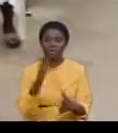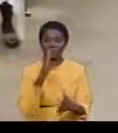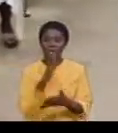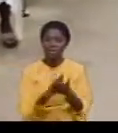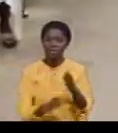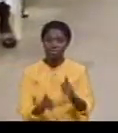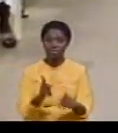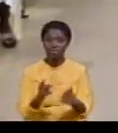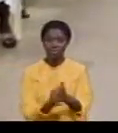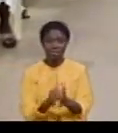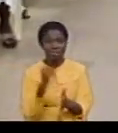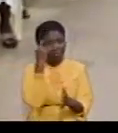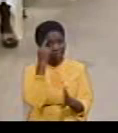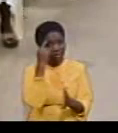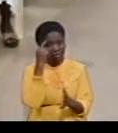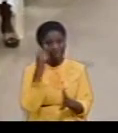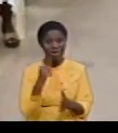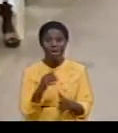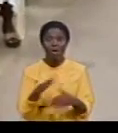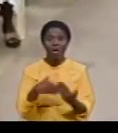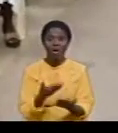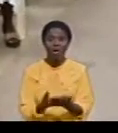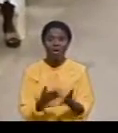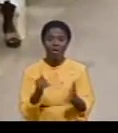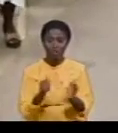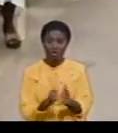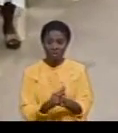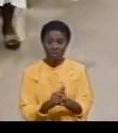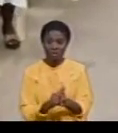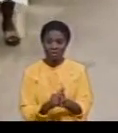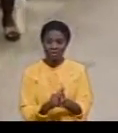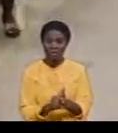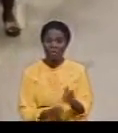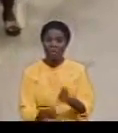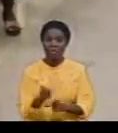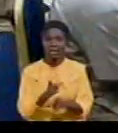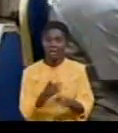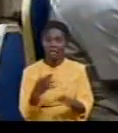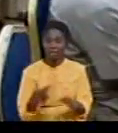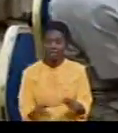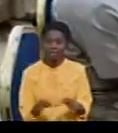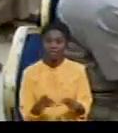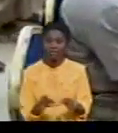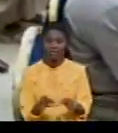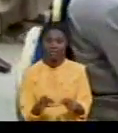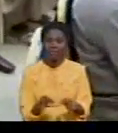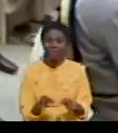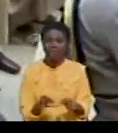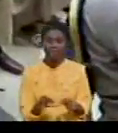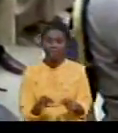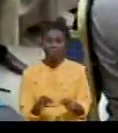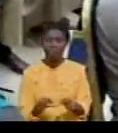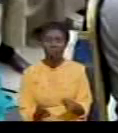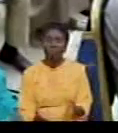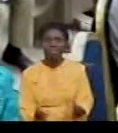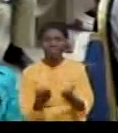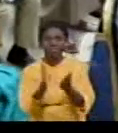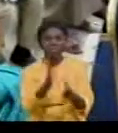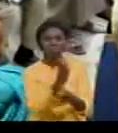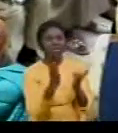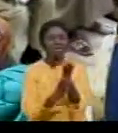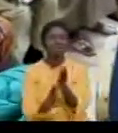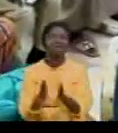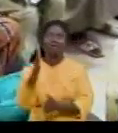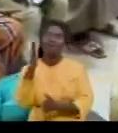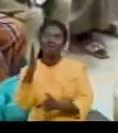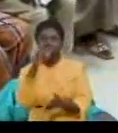that think all that kind of, raise up your hand,